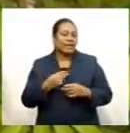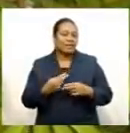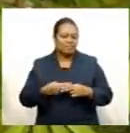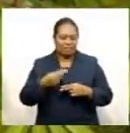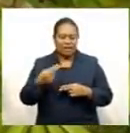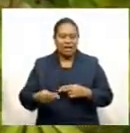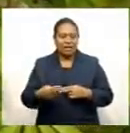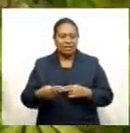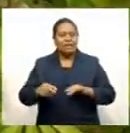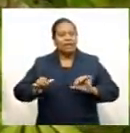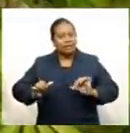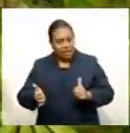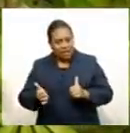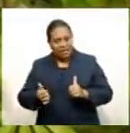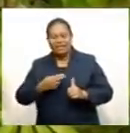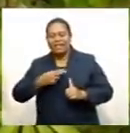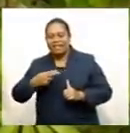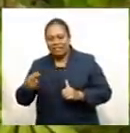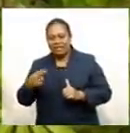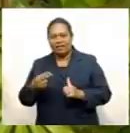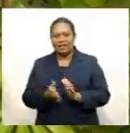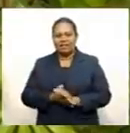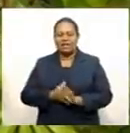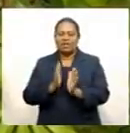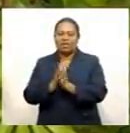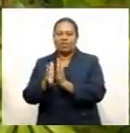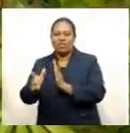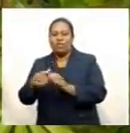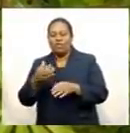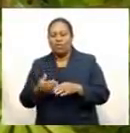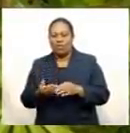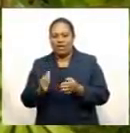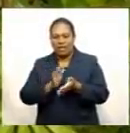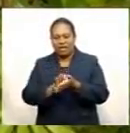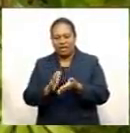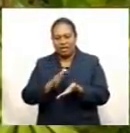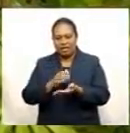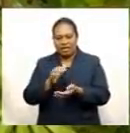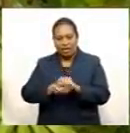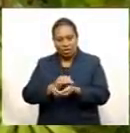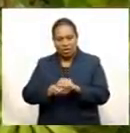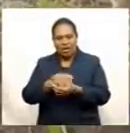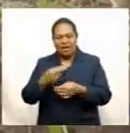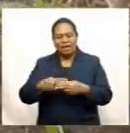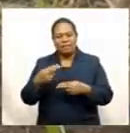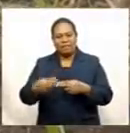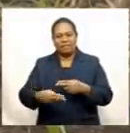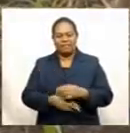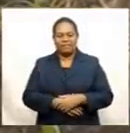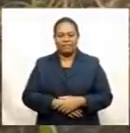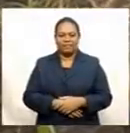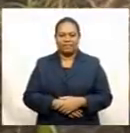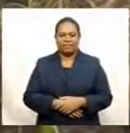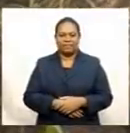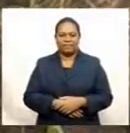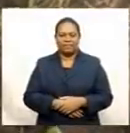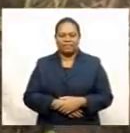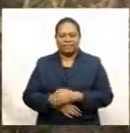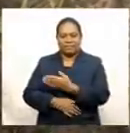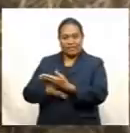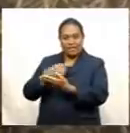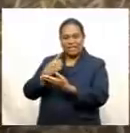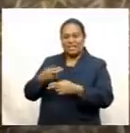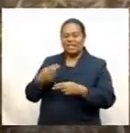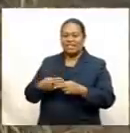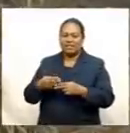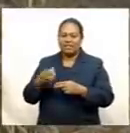then plant Yangona and Ndalo for the youth group, but we do not have enough equipment to help us in our scheme. The farms, which are